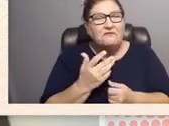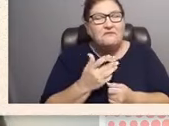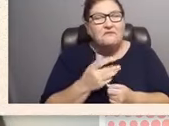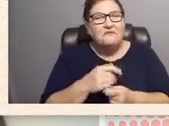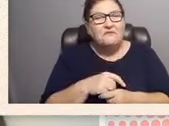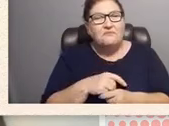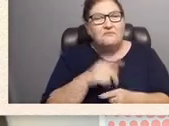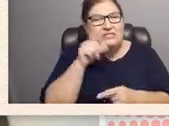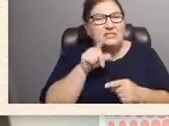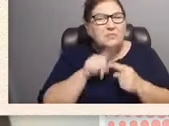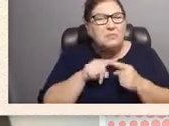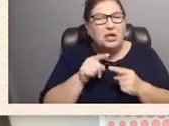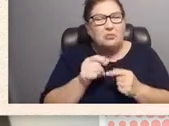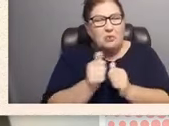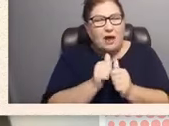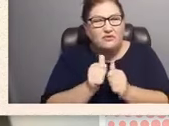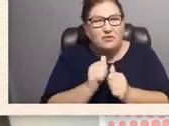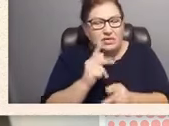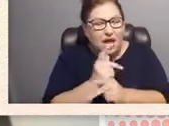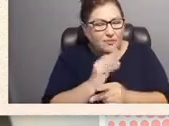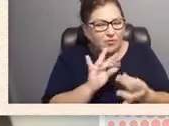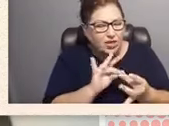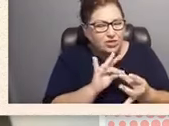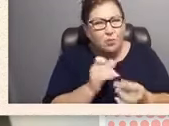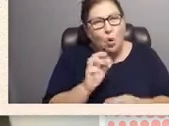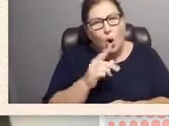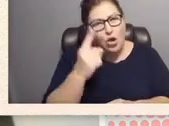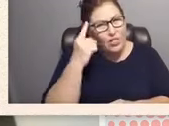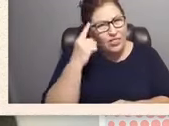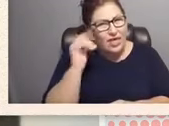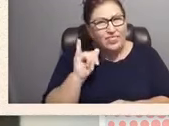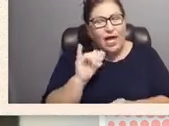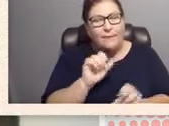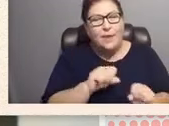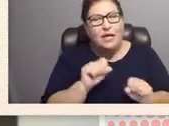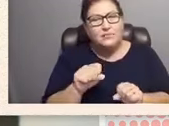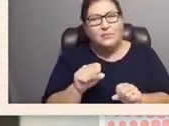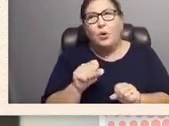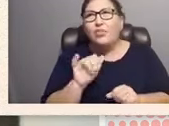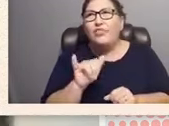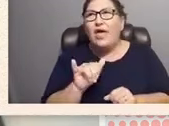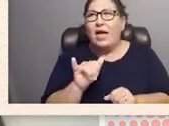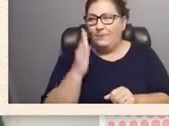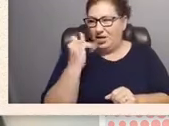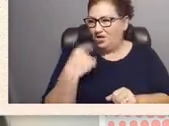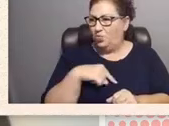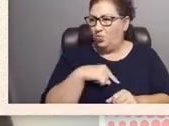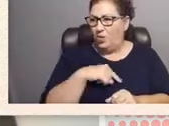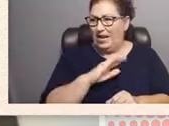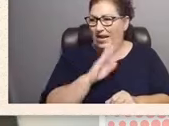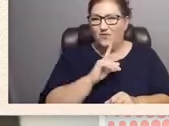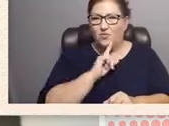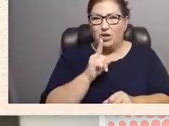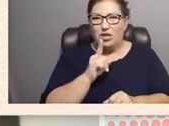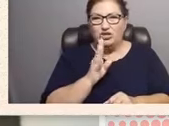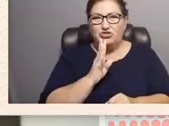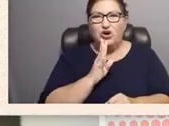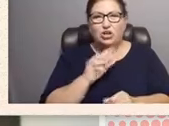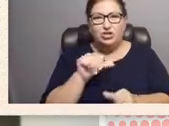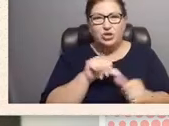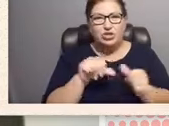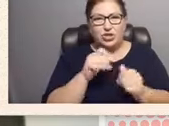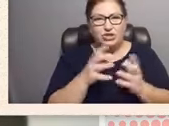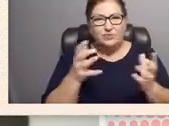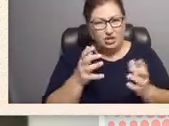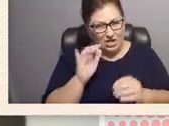relationship? Or do you think that possibility, since we never really talked to each other as much, did that kind of,